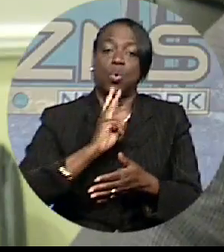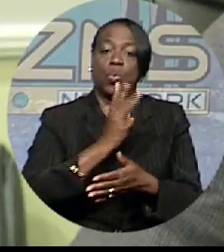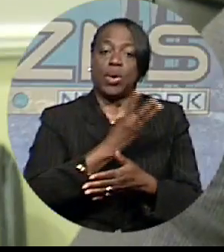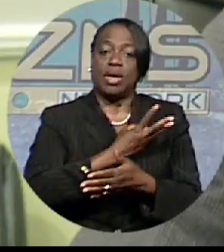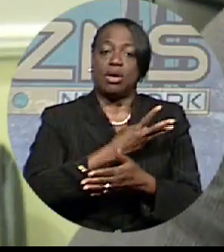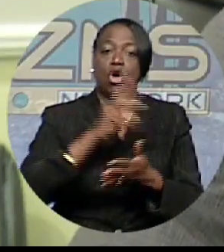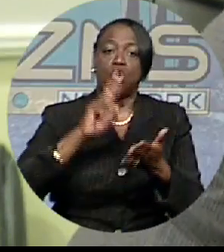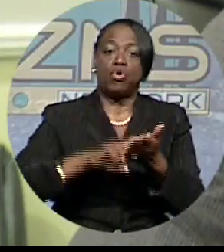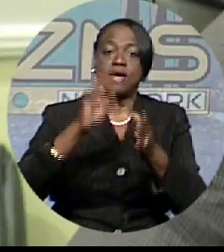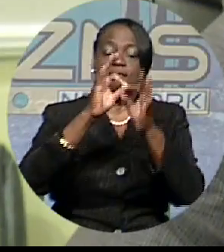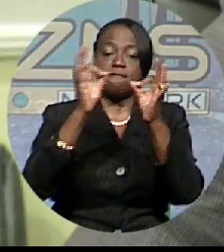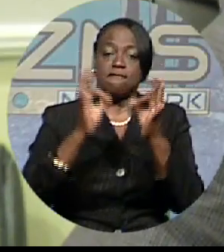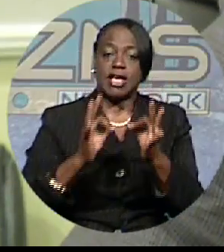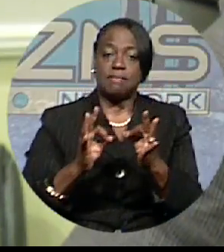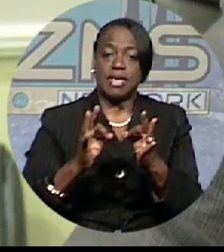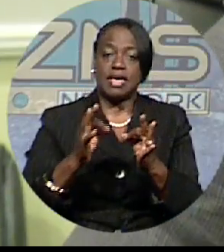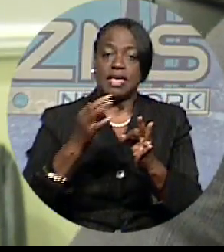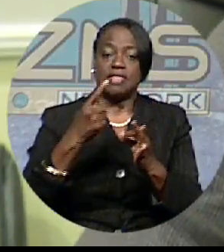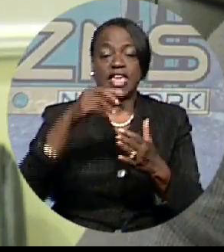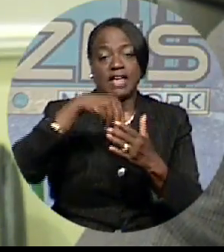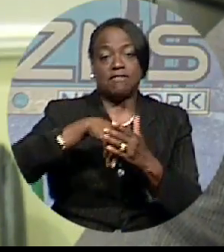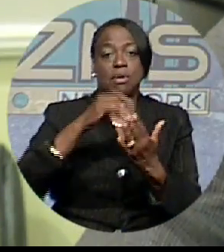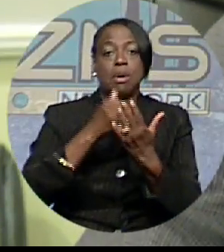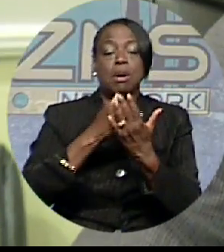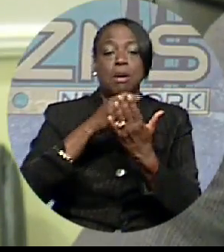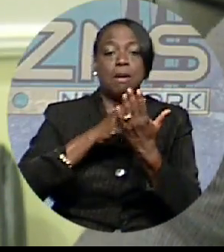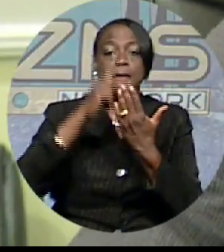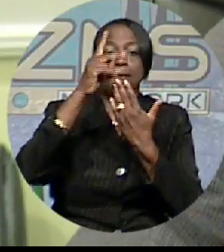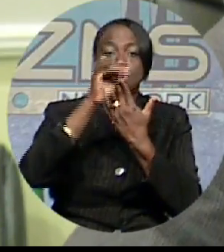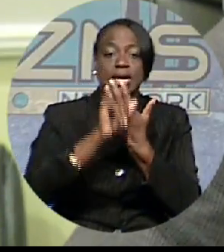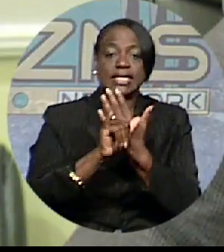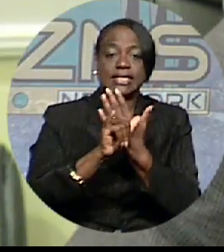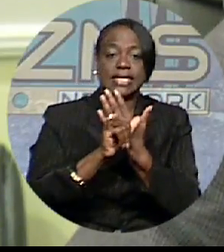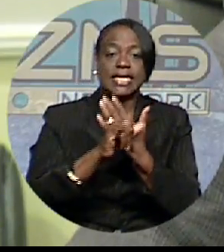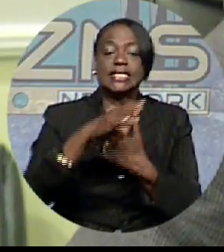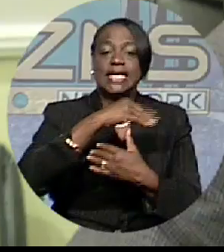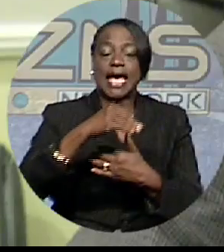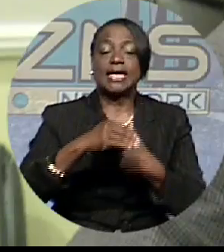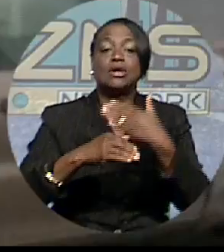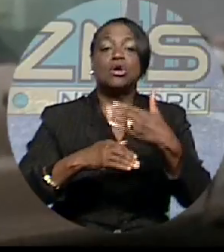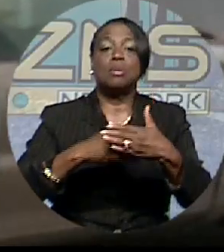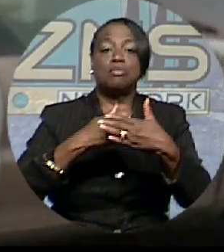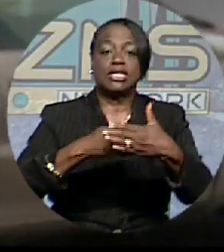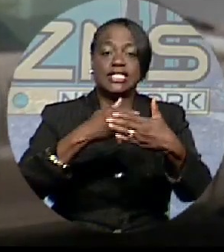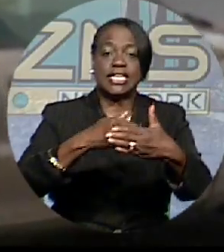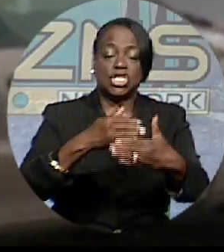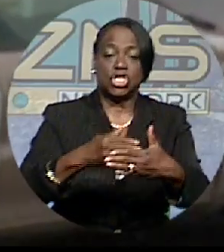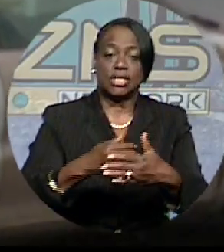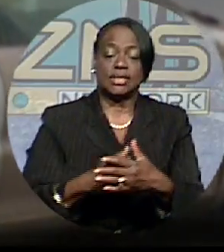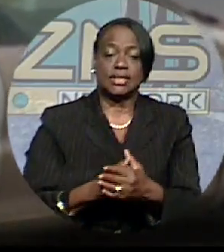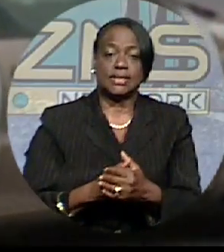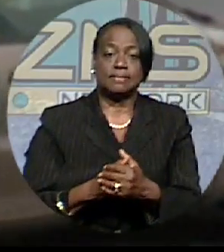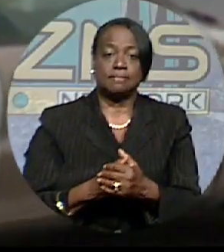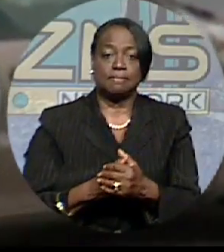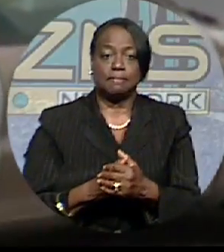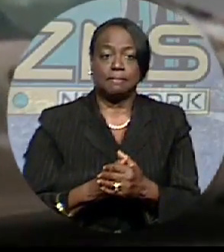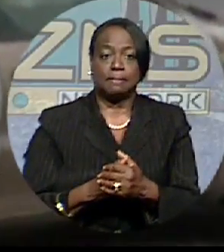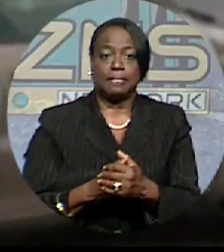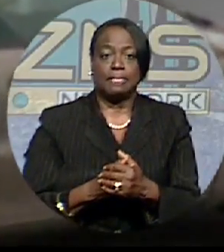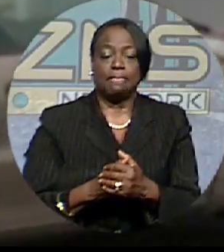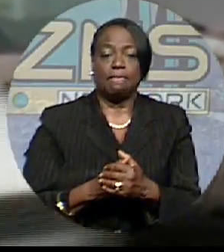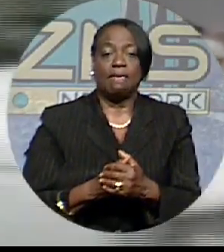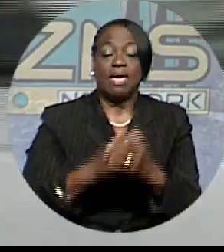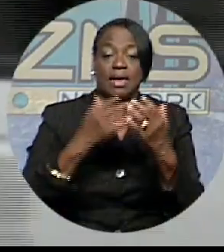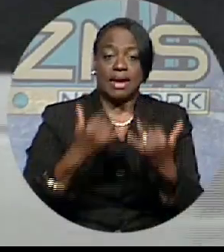reframing a lot of the internal policies and procedures and making them compliant with the new act. Already work has begun for Island Lux